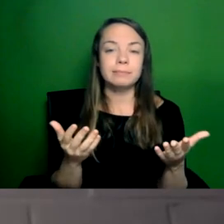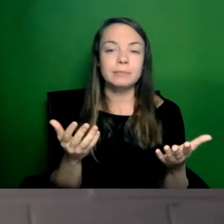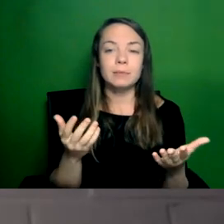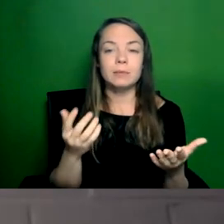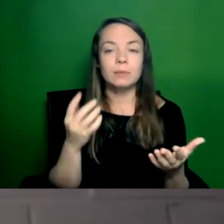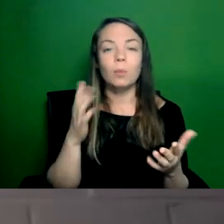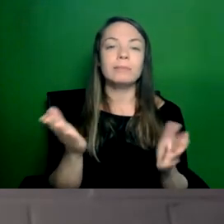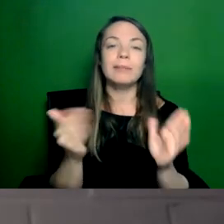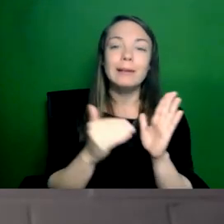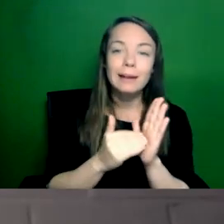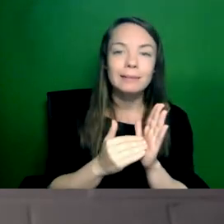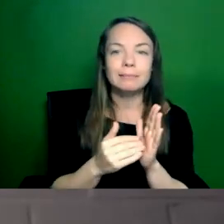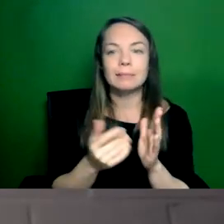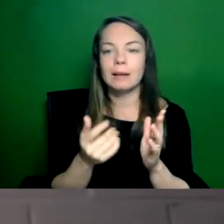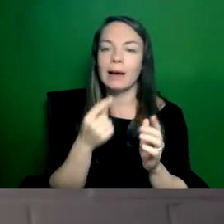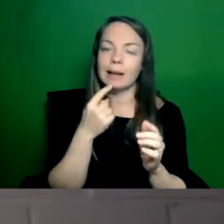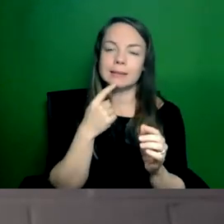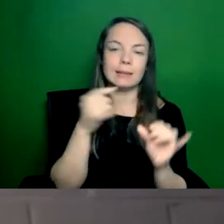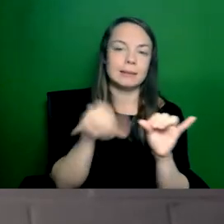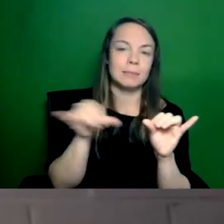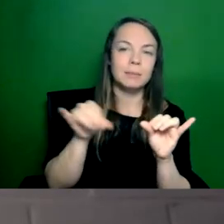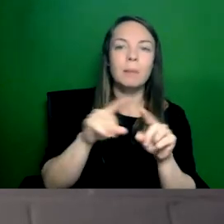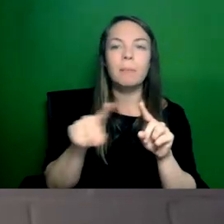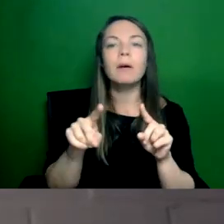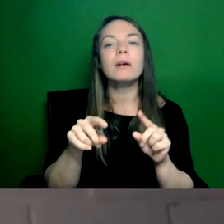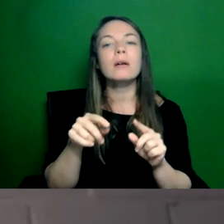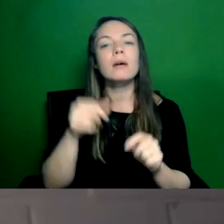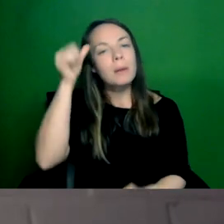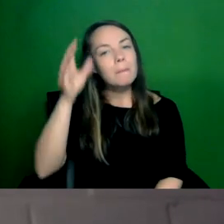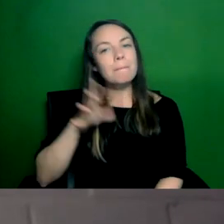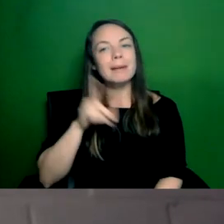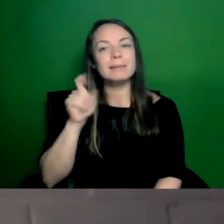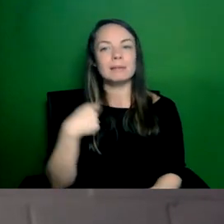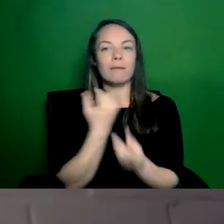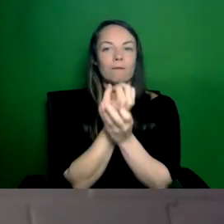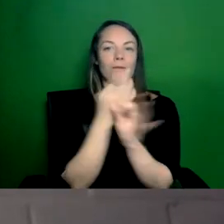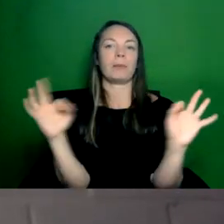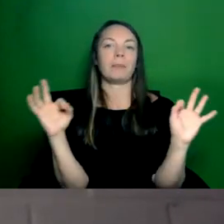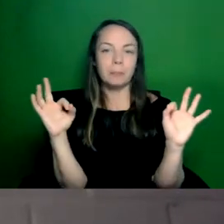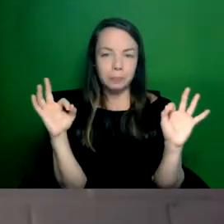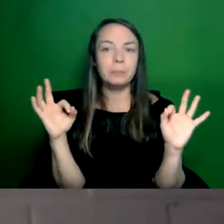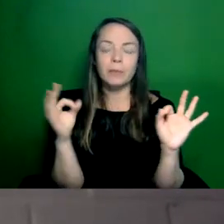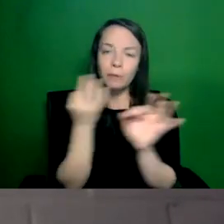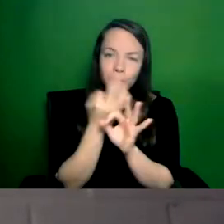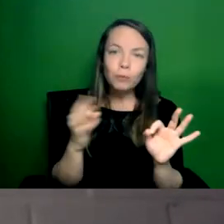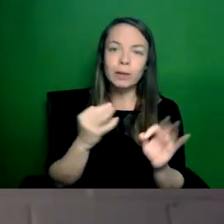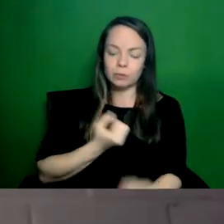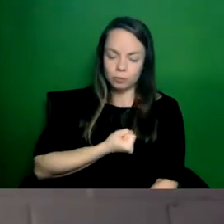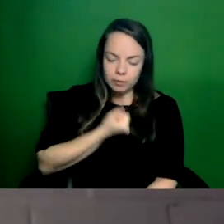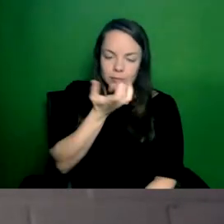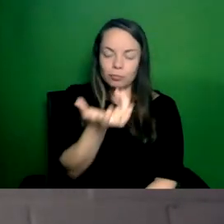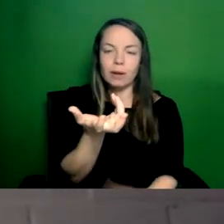once again, and I don't mean to be redundant, but just for people to be able to have, for men to be able to have freedom, just to be able to be free to express